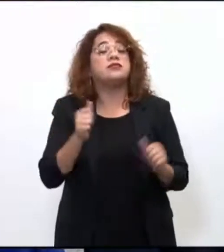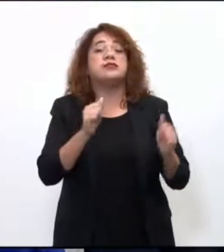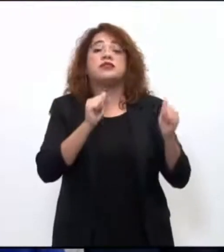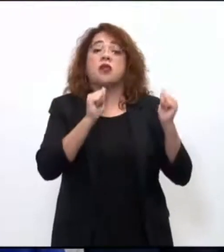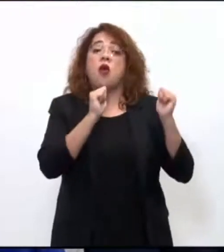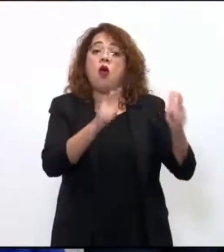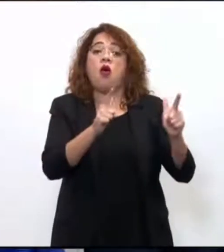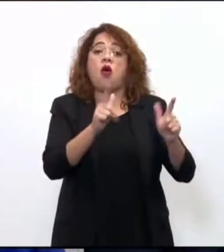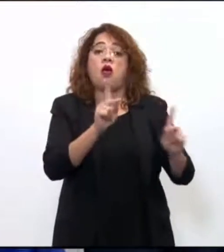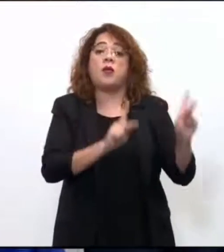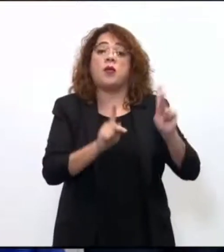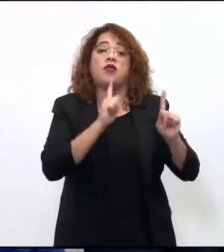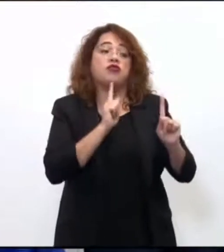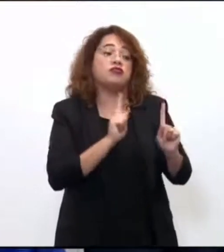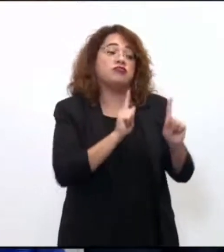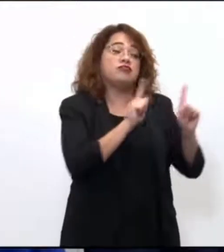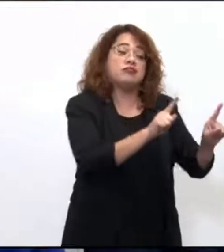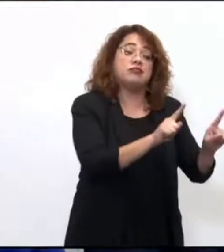remain seated.